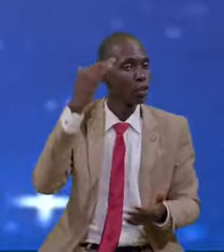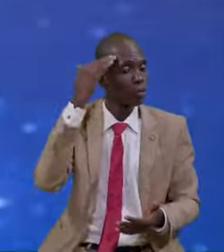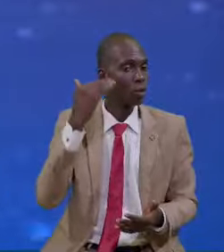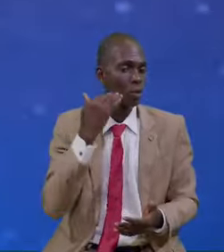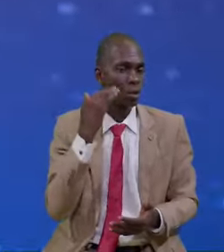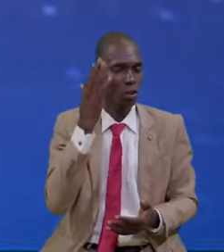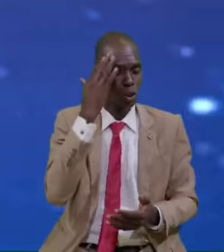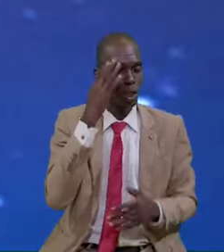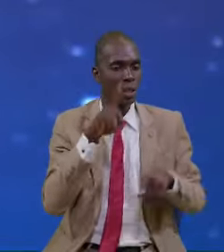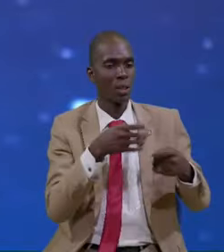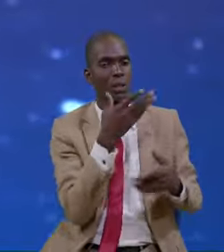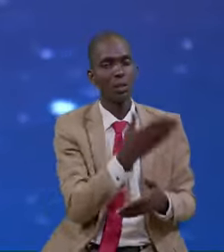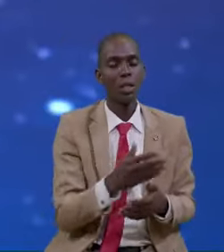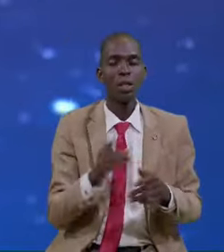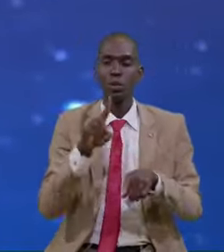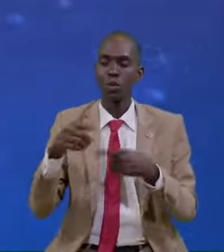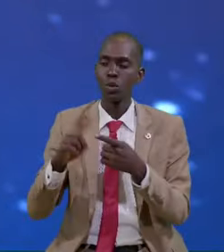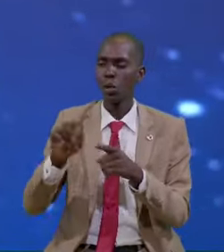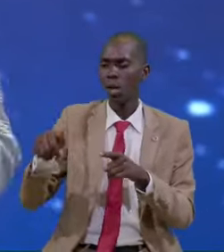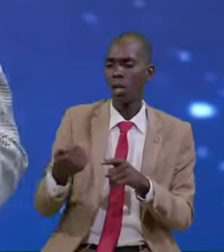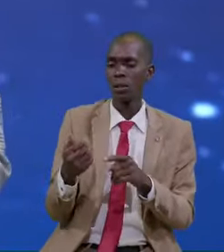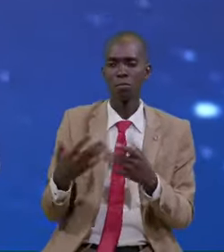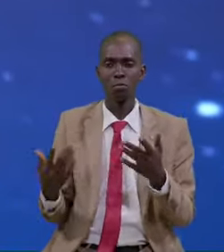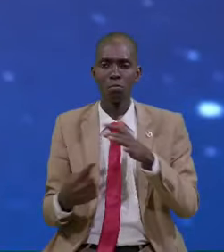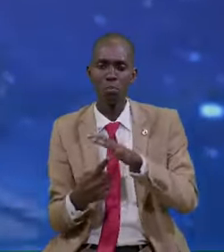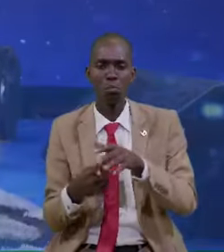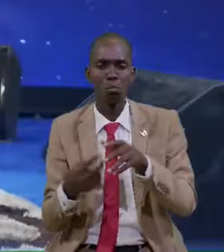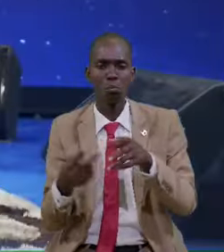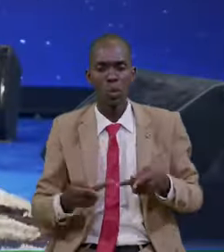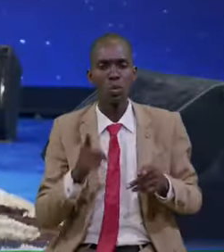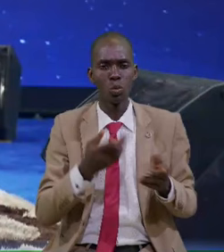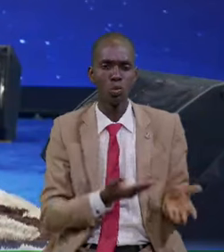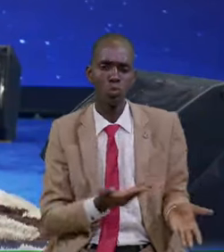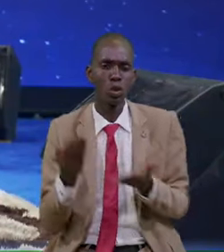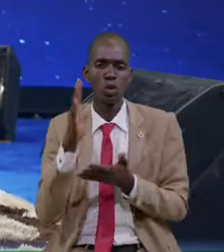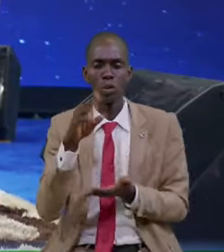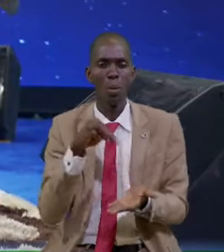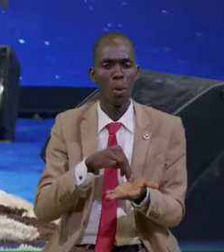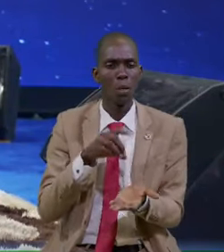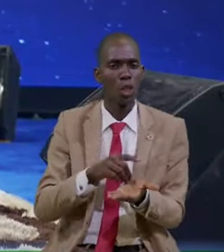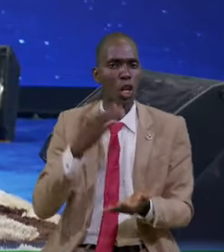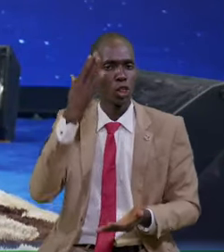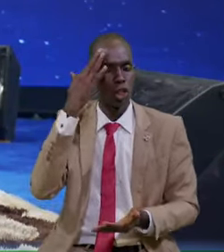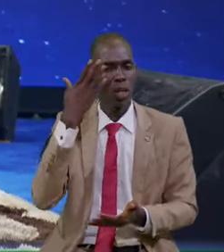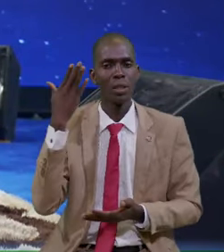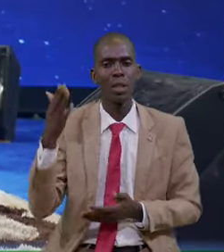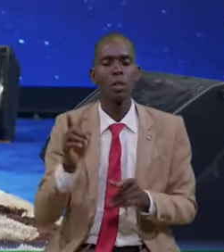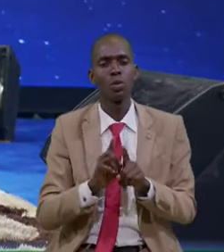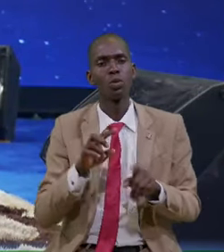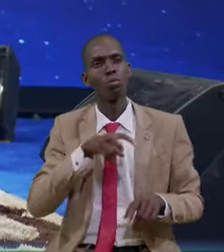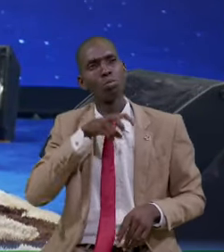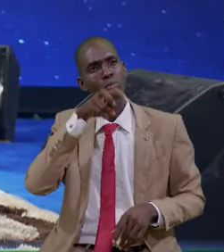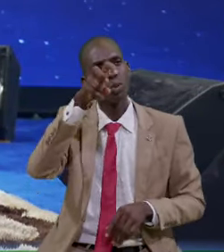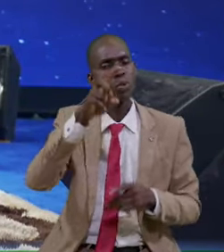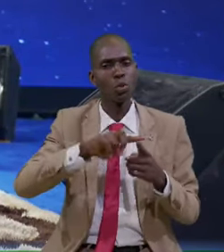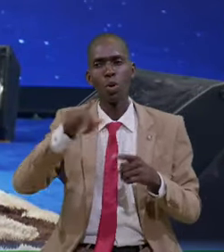city, you carry that knowledge there. If you travel overseas, as they're looking for, you know, people who can do this and